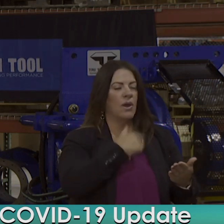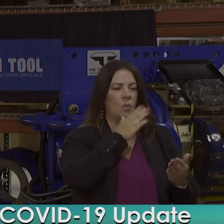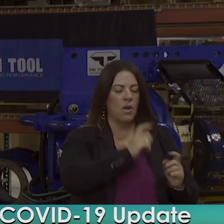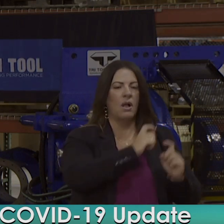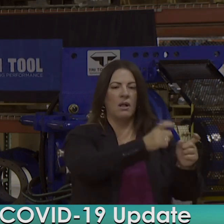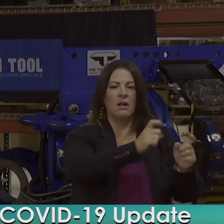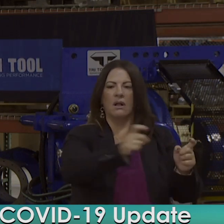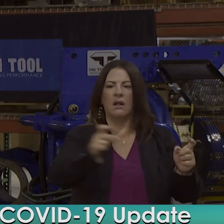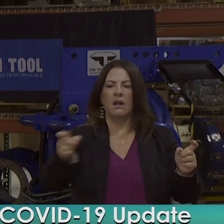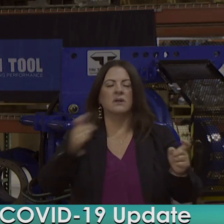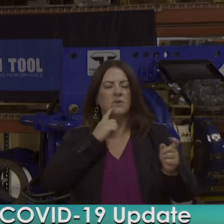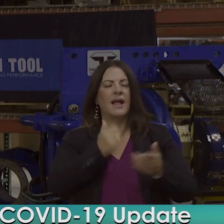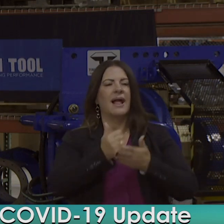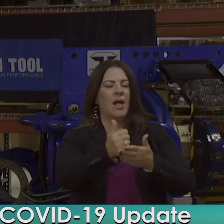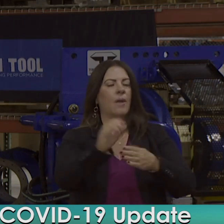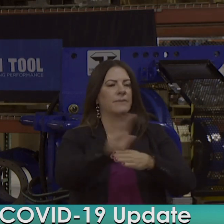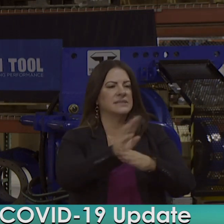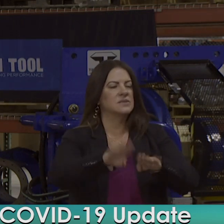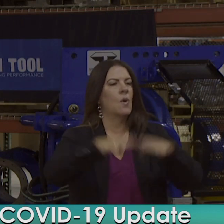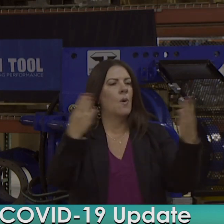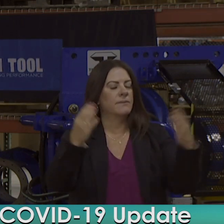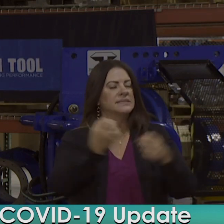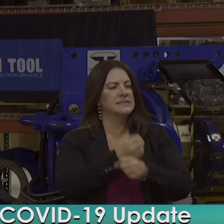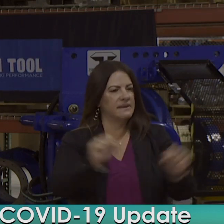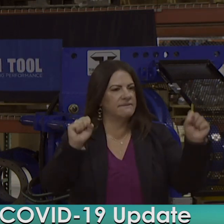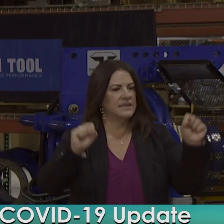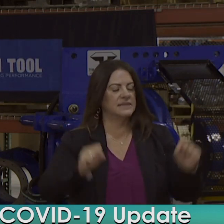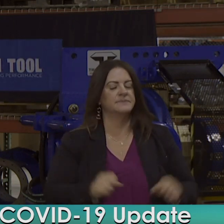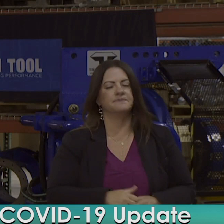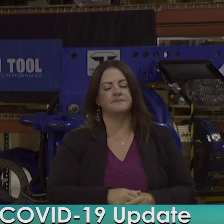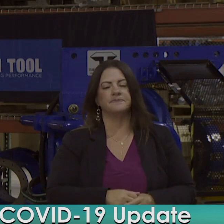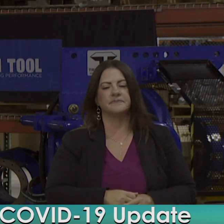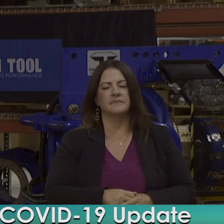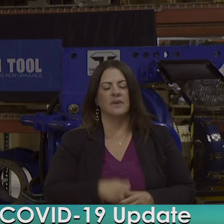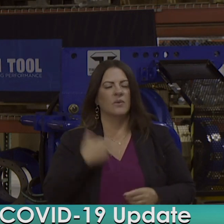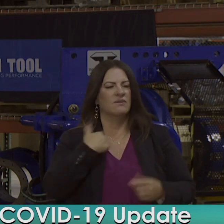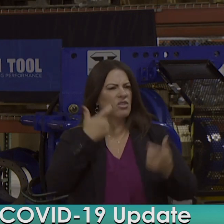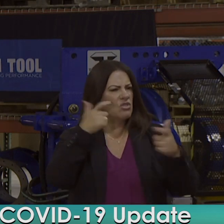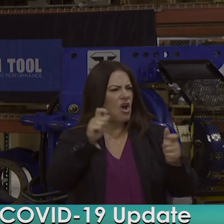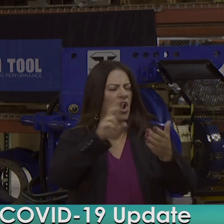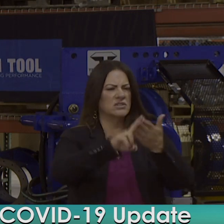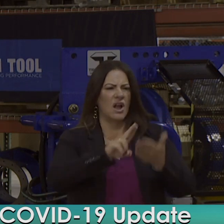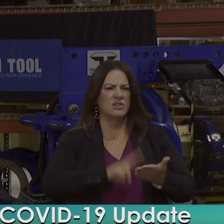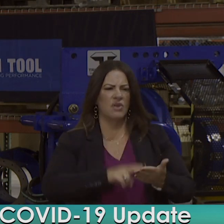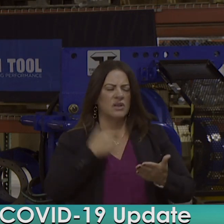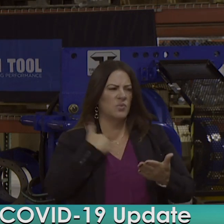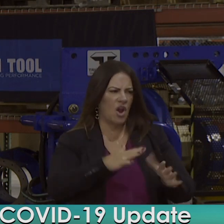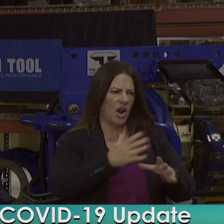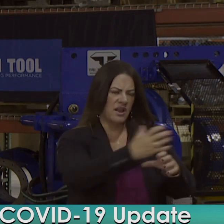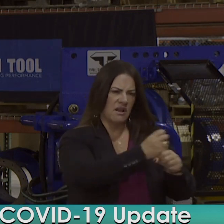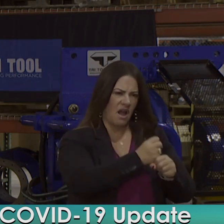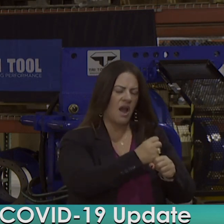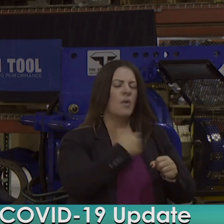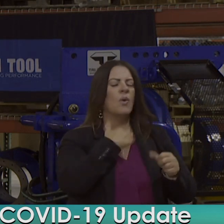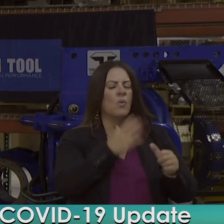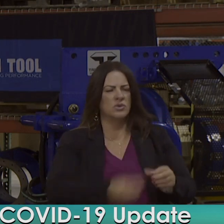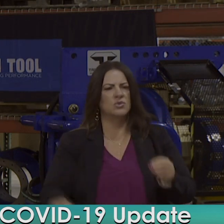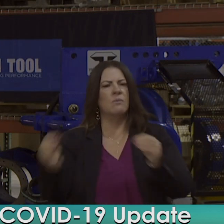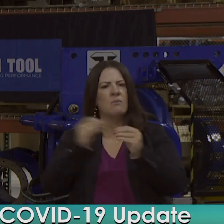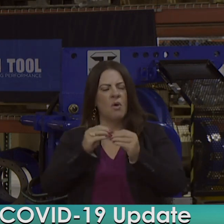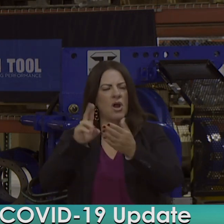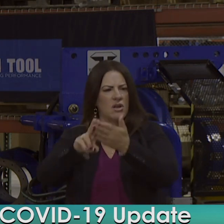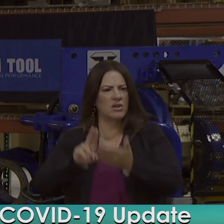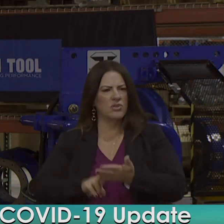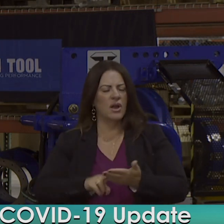develop the kind of scale of partnership and capacity with these large contracts that we have procured. We'll do more, but again, we want to get